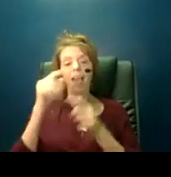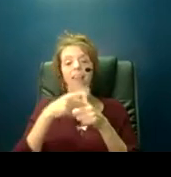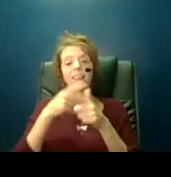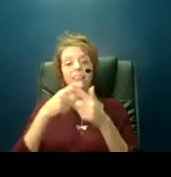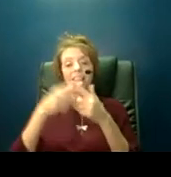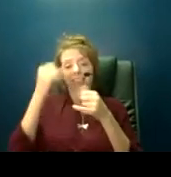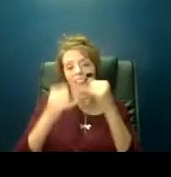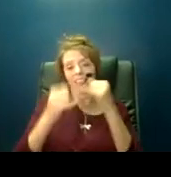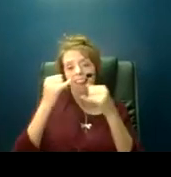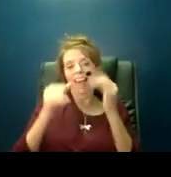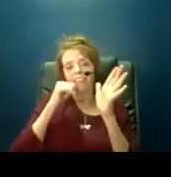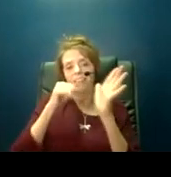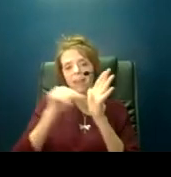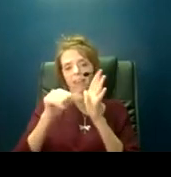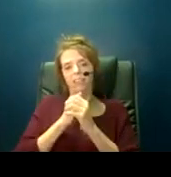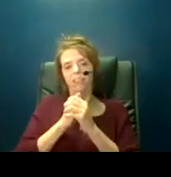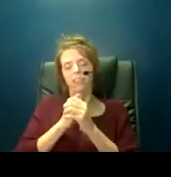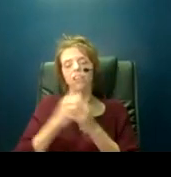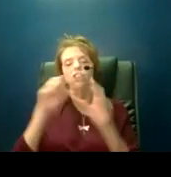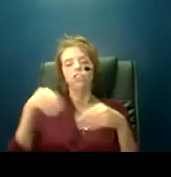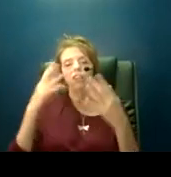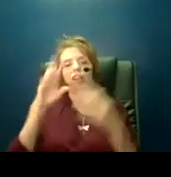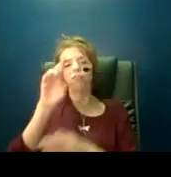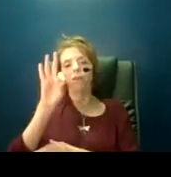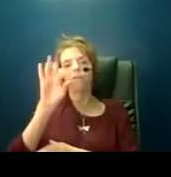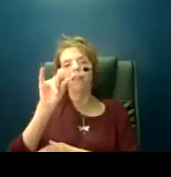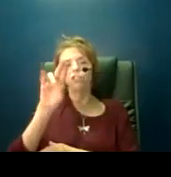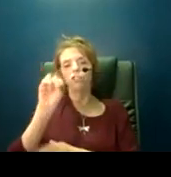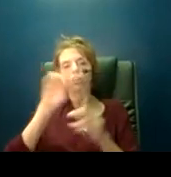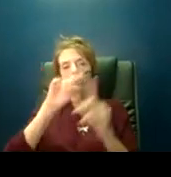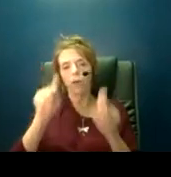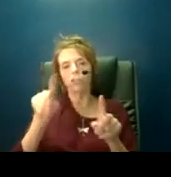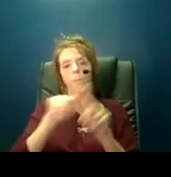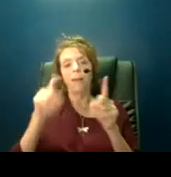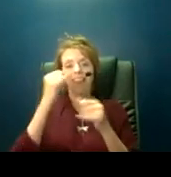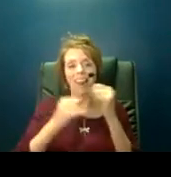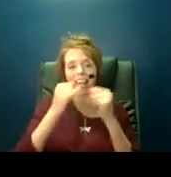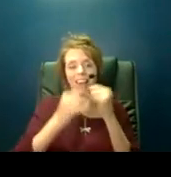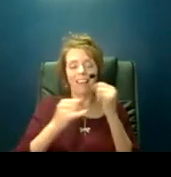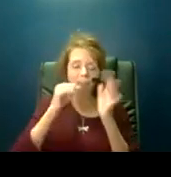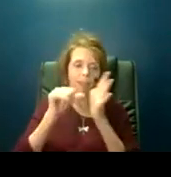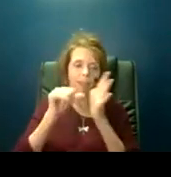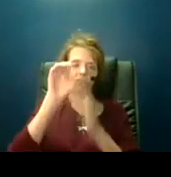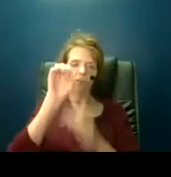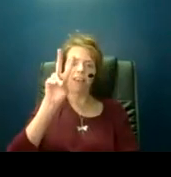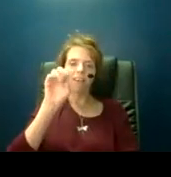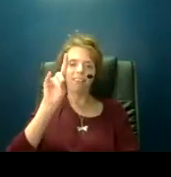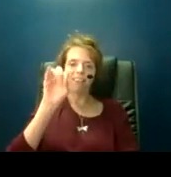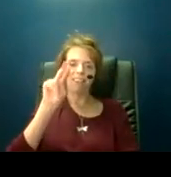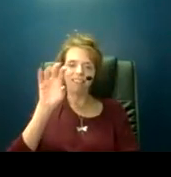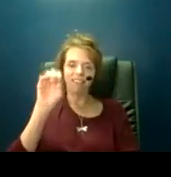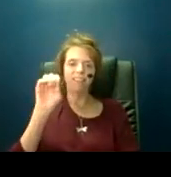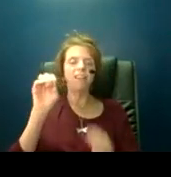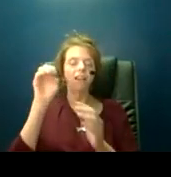last page, so then she gives reflection questions. But the very last page is the evidence chart, which Lisa's going to go